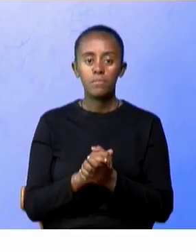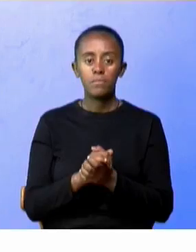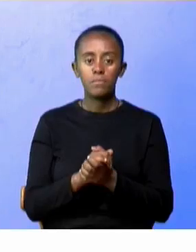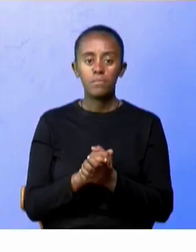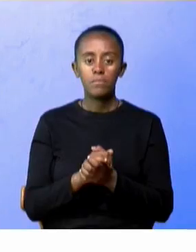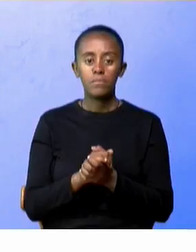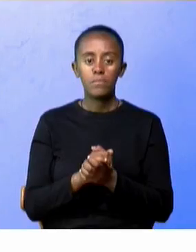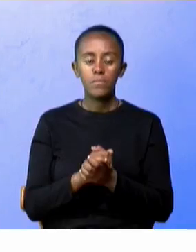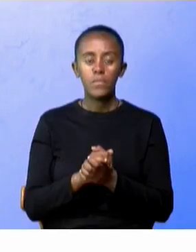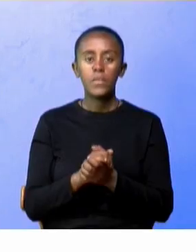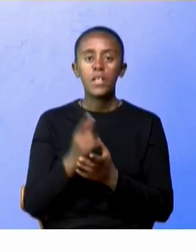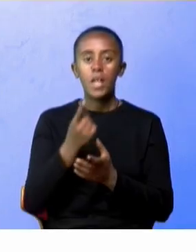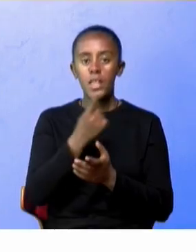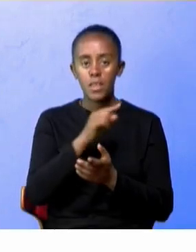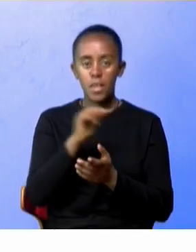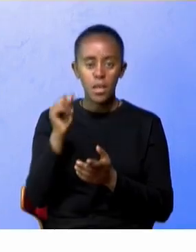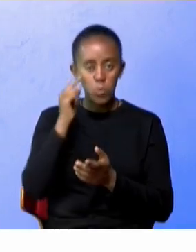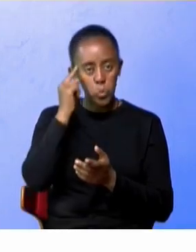They taught